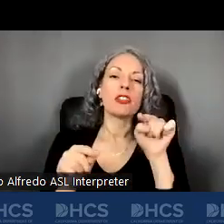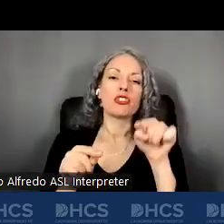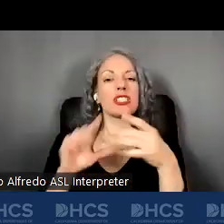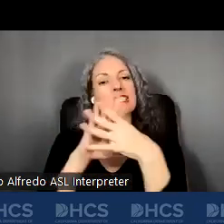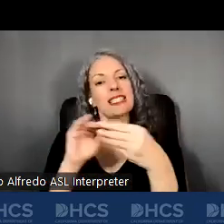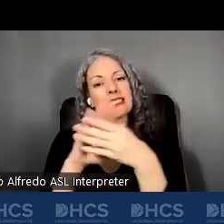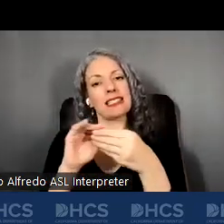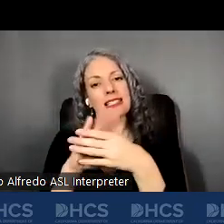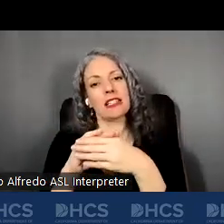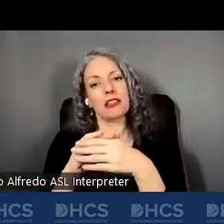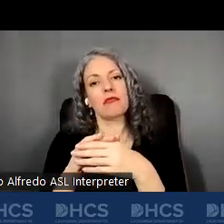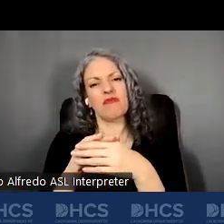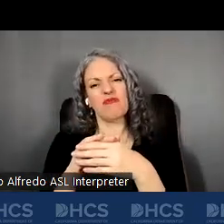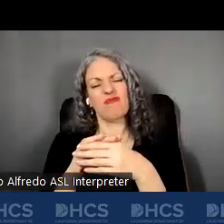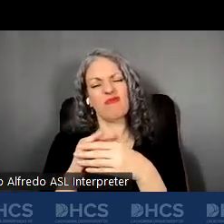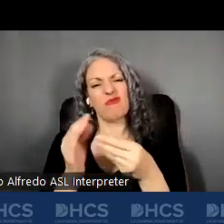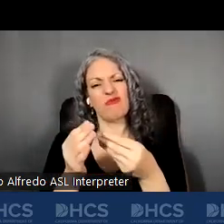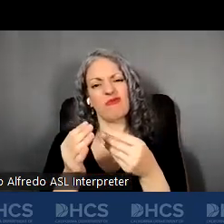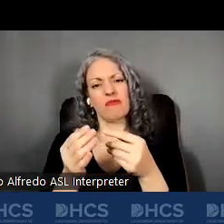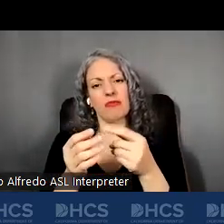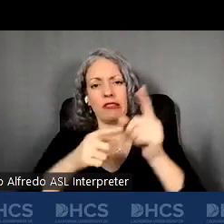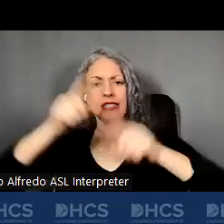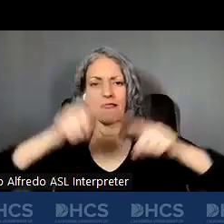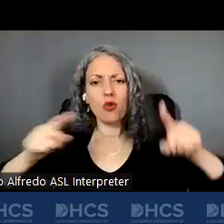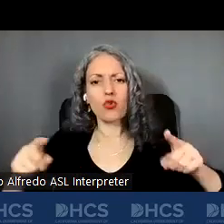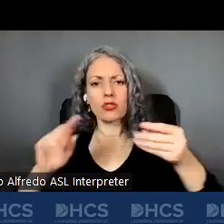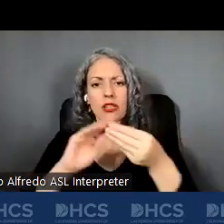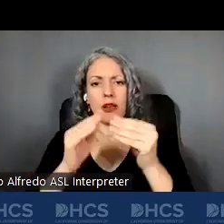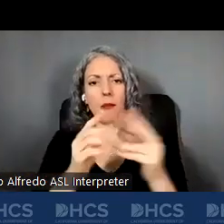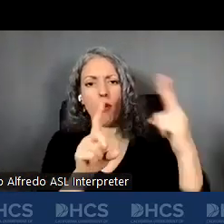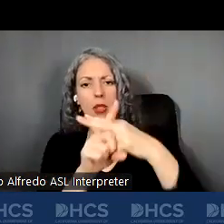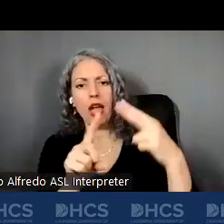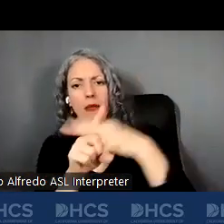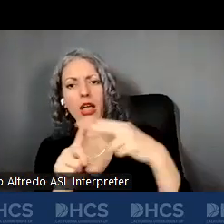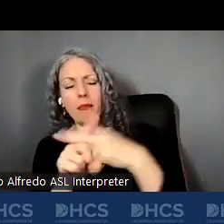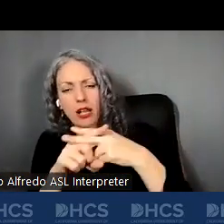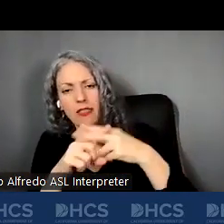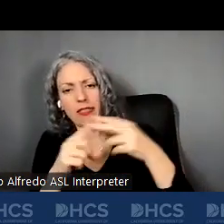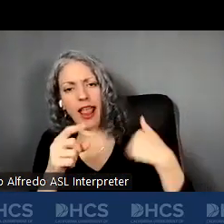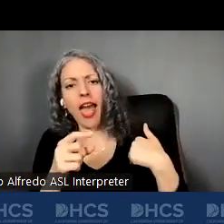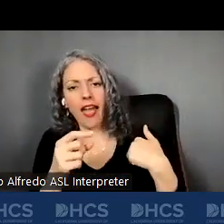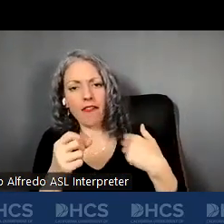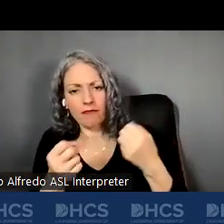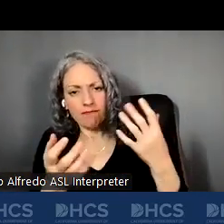is a diverse number of applicants that were provided funding under round one.